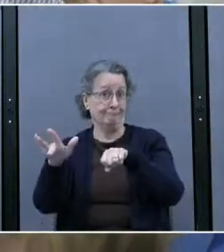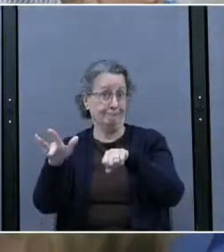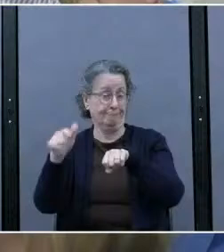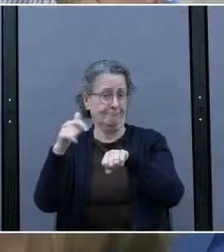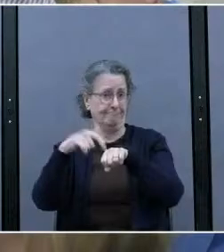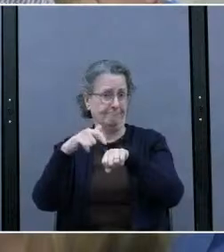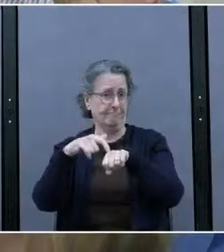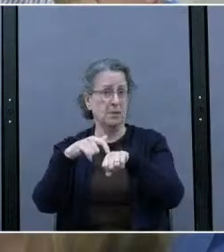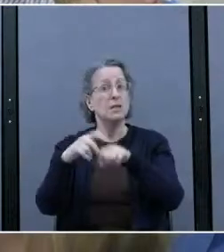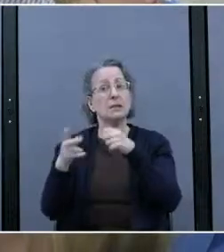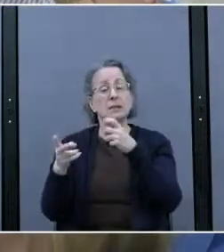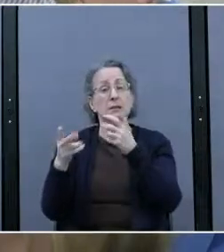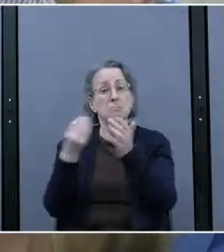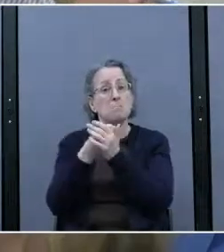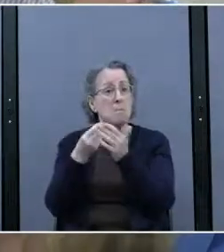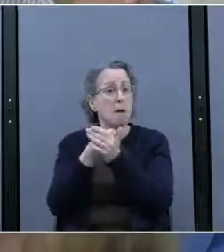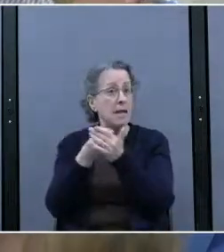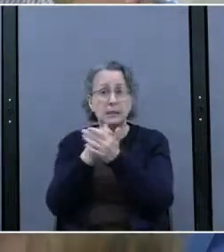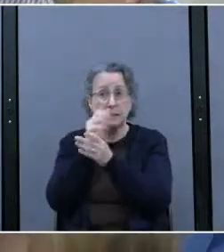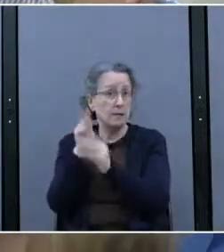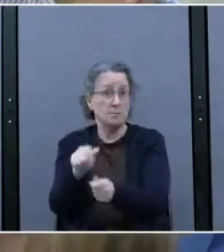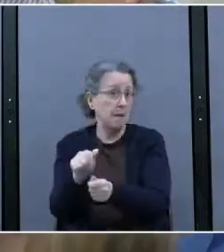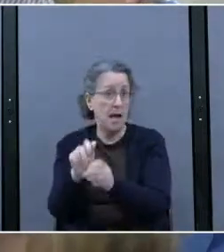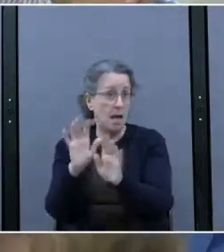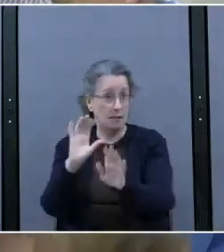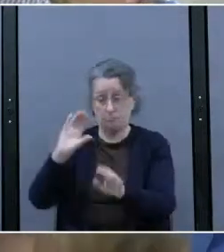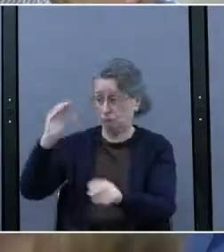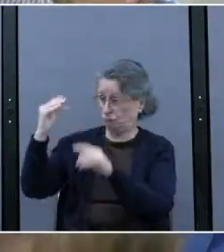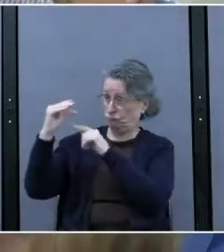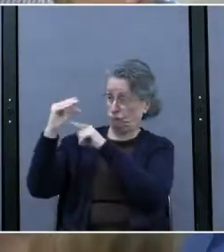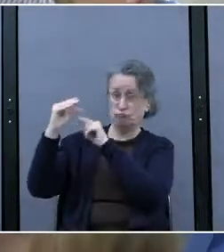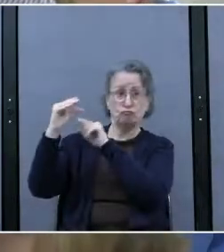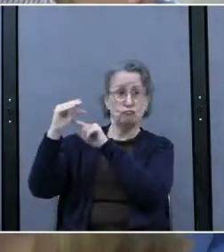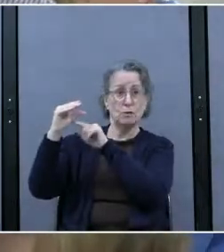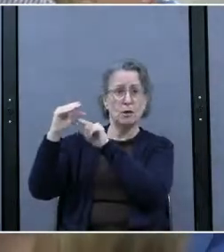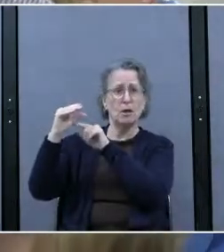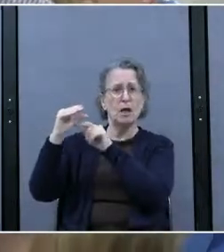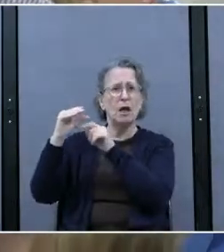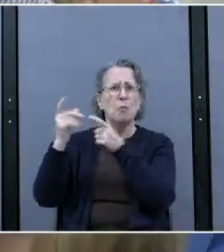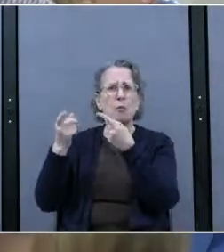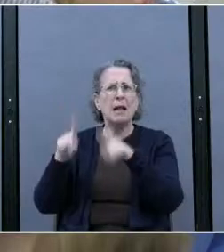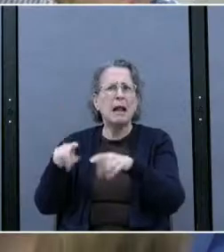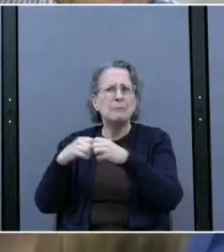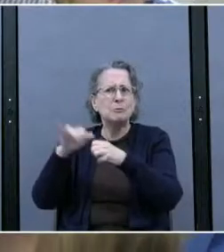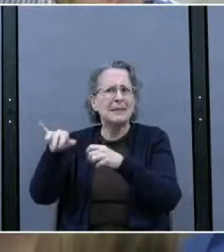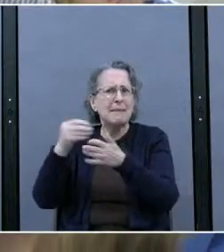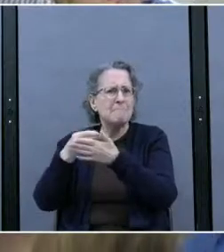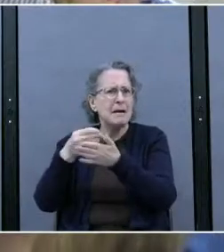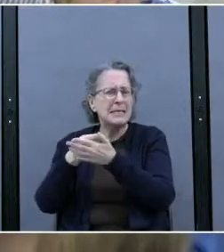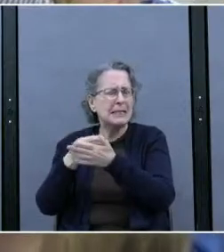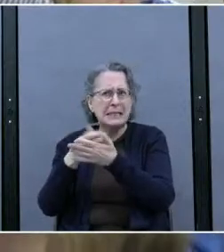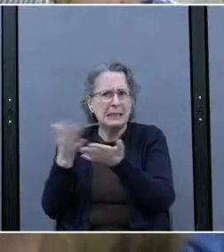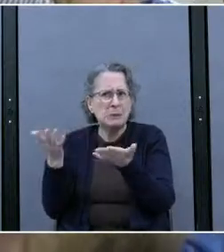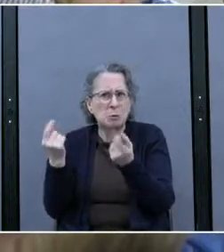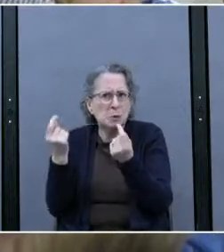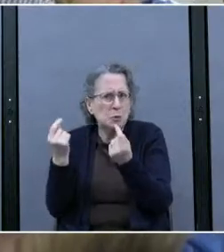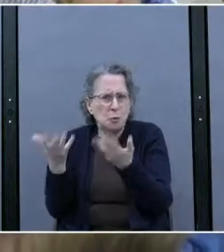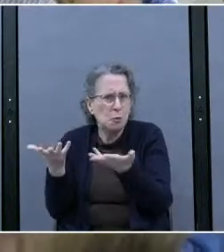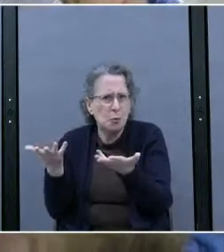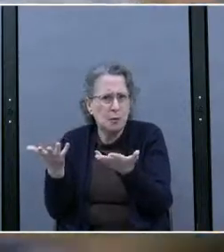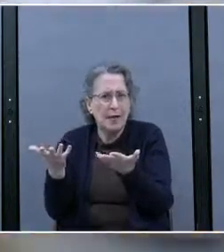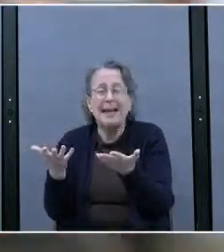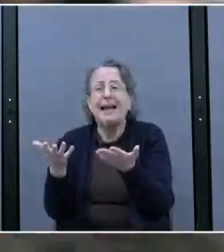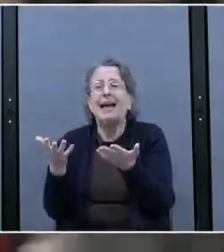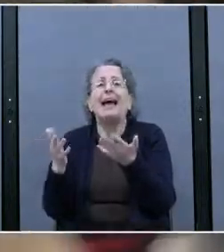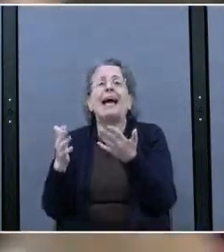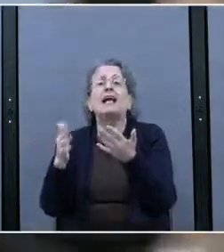does that money go at the end of that budget year? Great question. So,